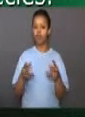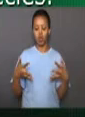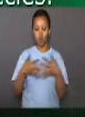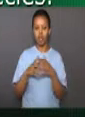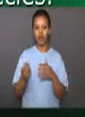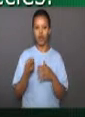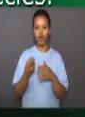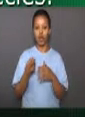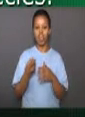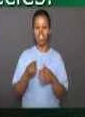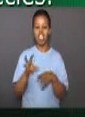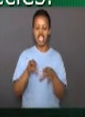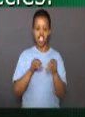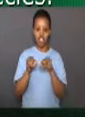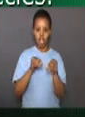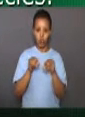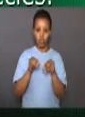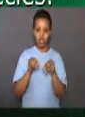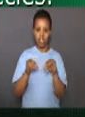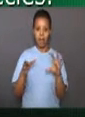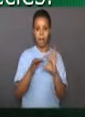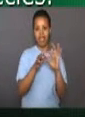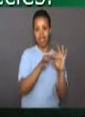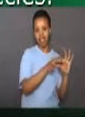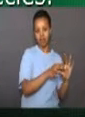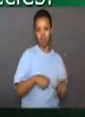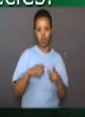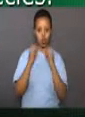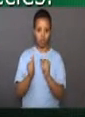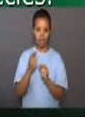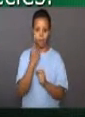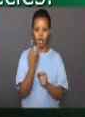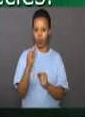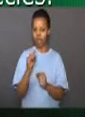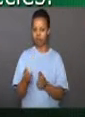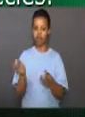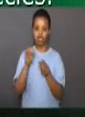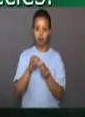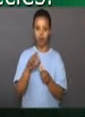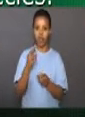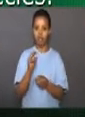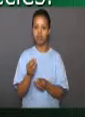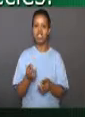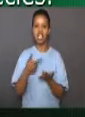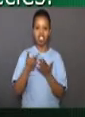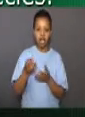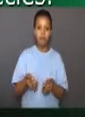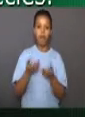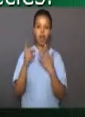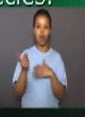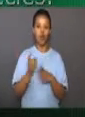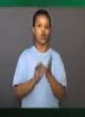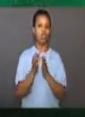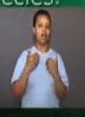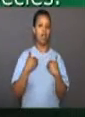complex series of acts by two or more individuals, using several modes of communication.